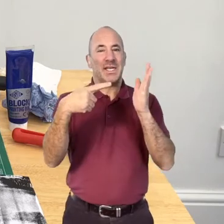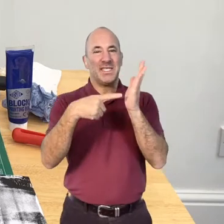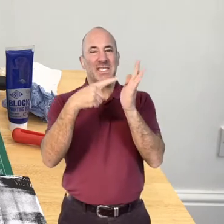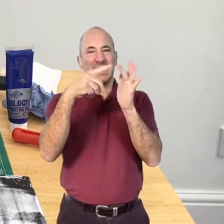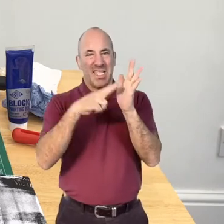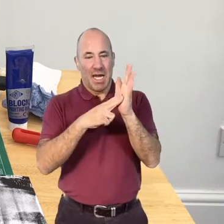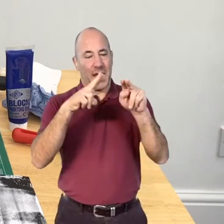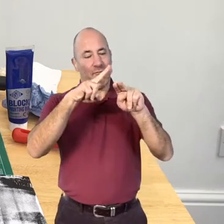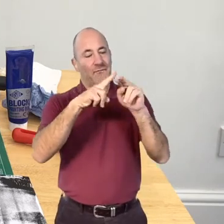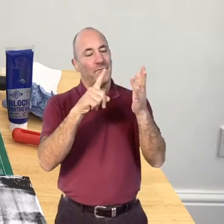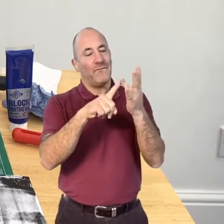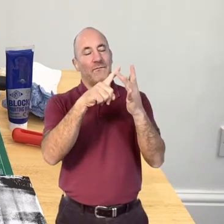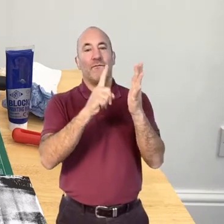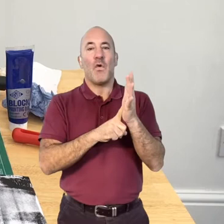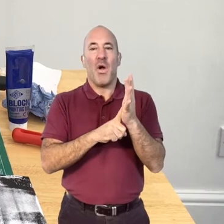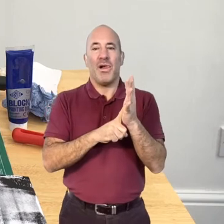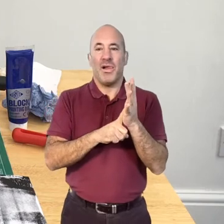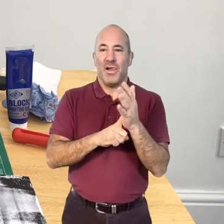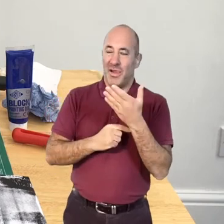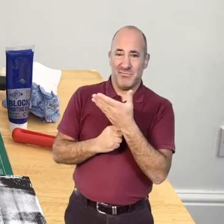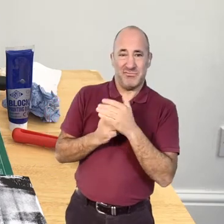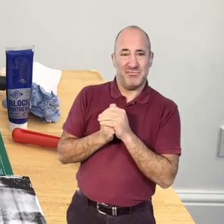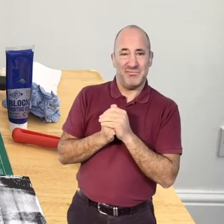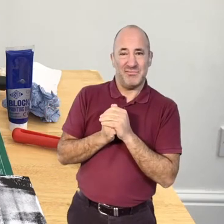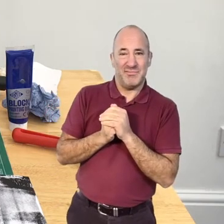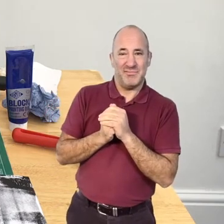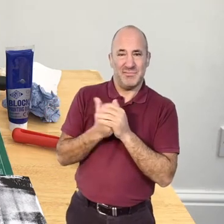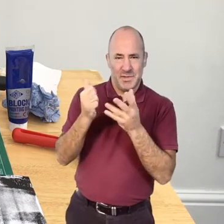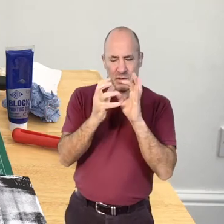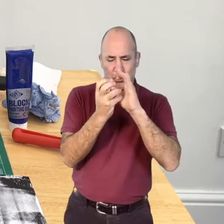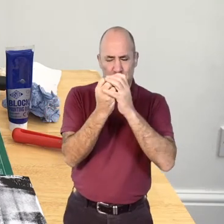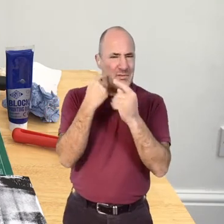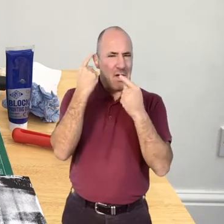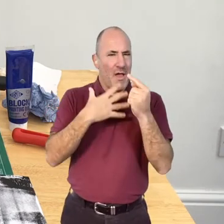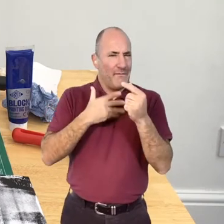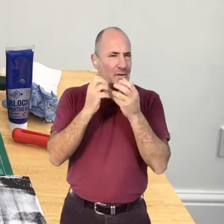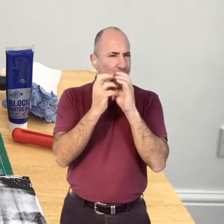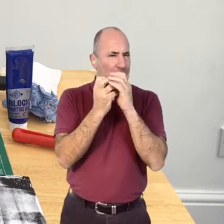So I've got here tin foil, one